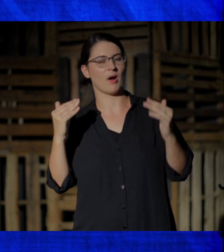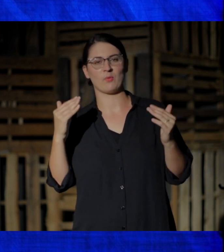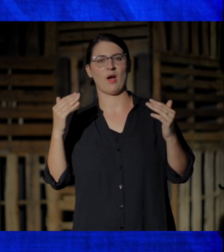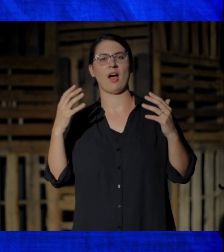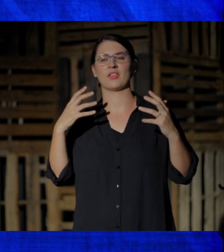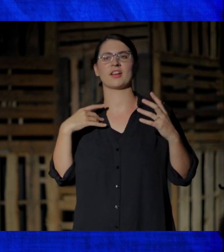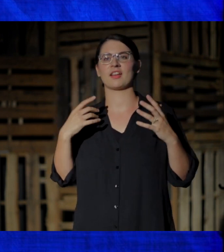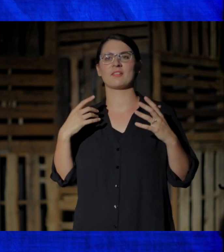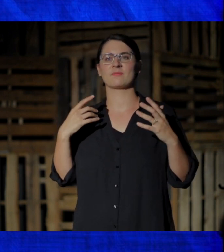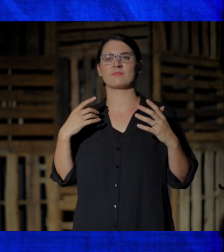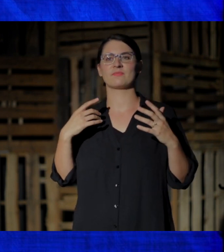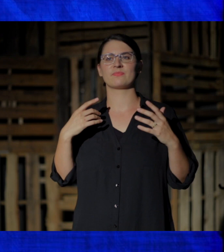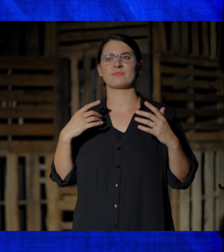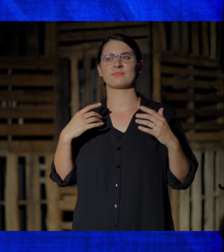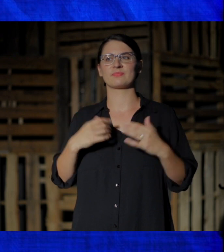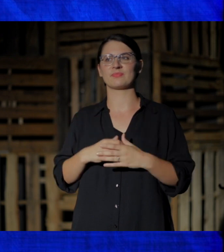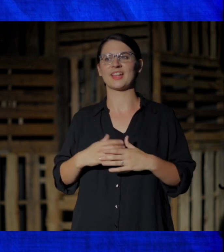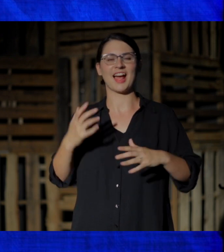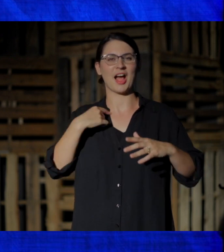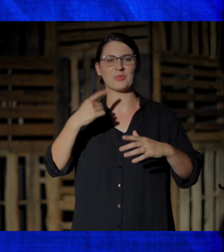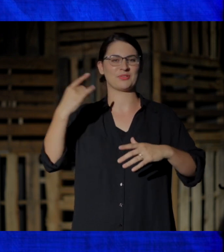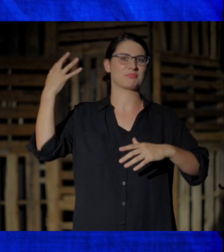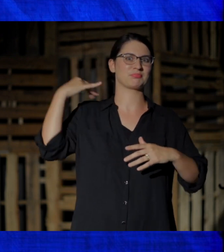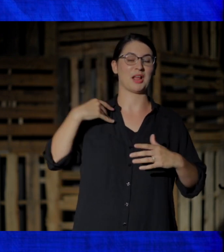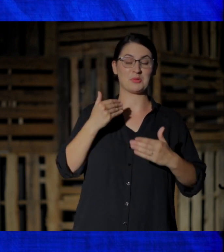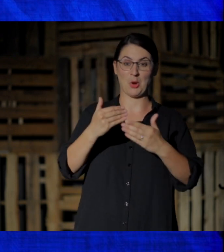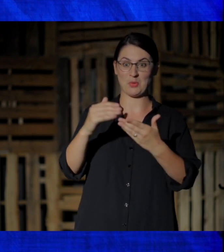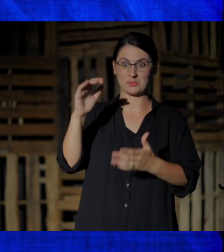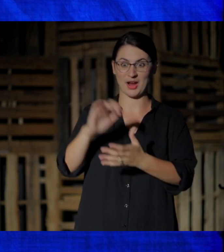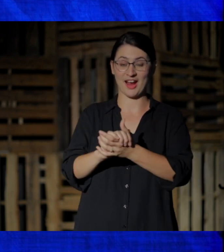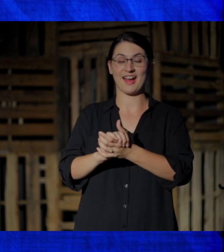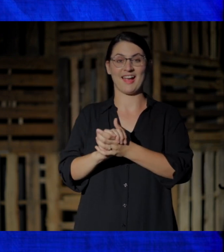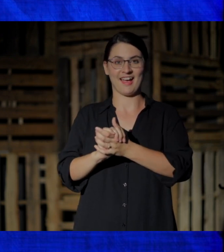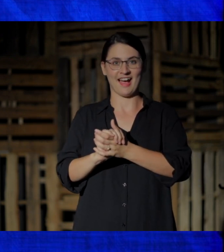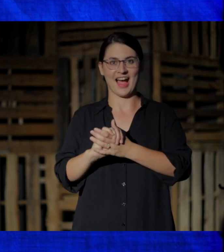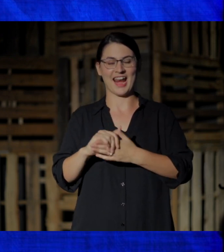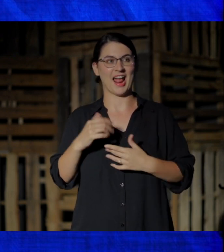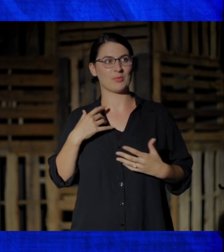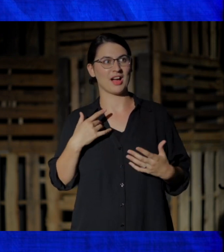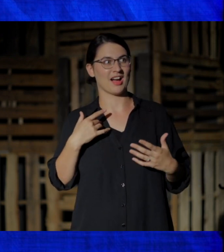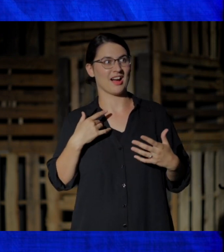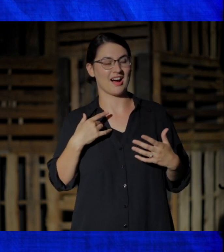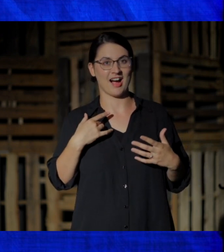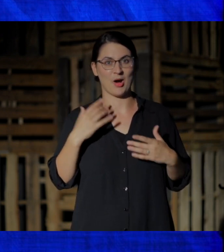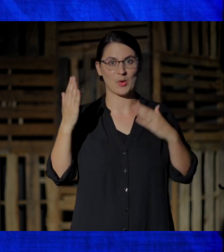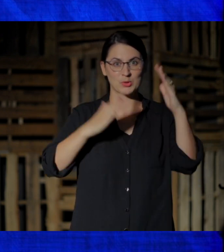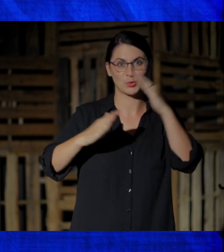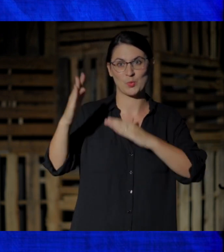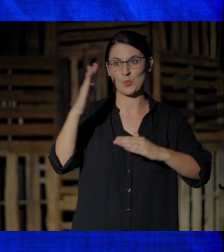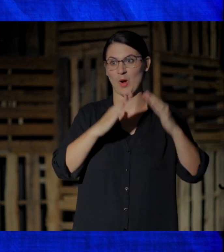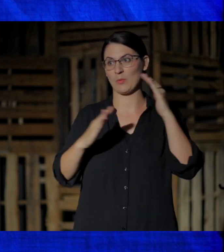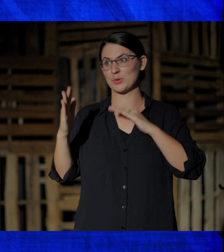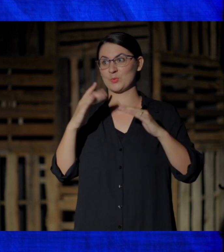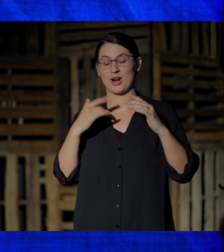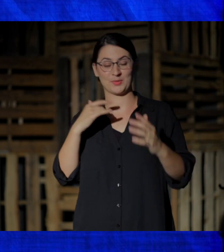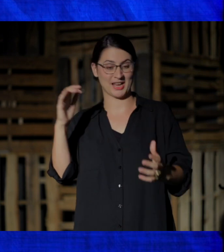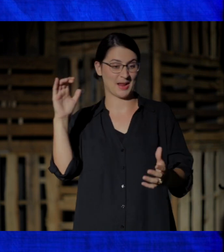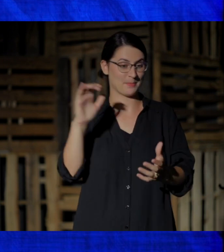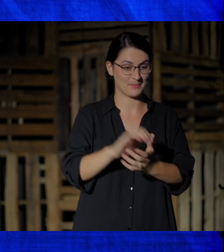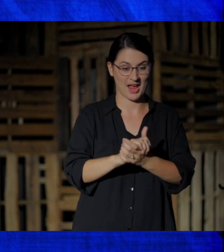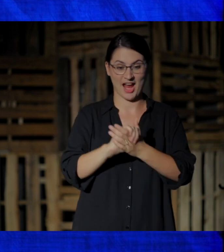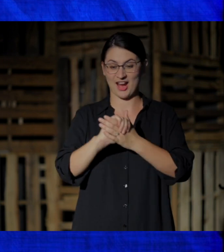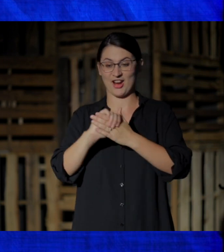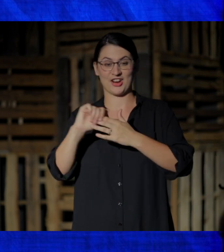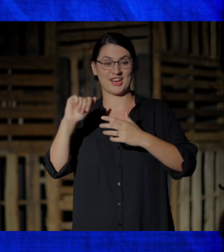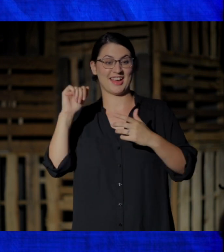I've waited 25 years, you know. And then all of a sudden, God's going to show up and rob me of my honeymoon. You know what I'm saying? And I just knew that was going to happen.